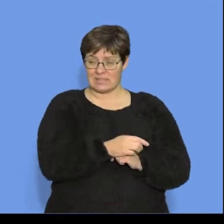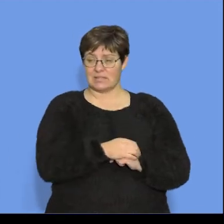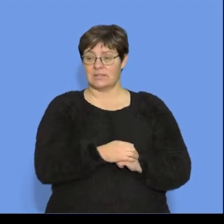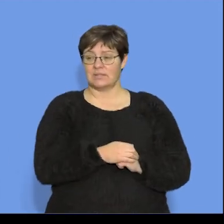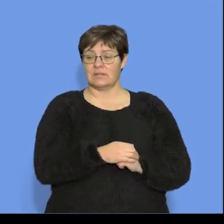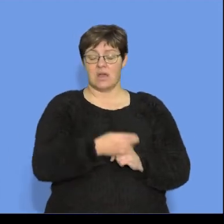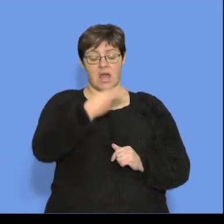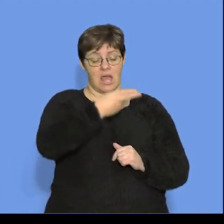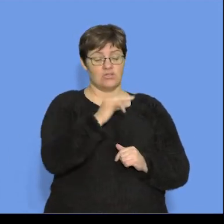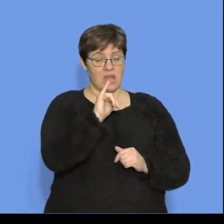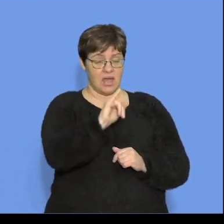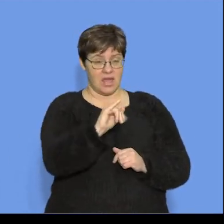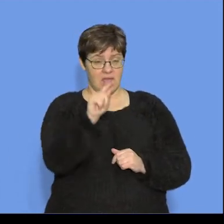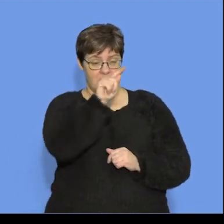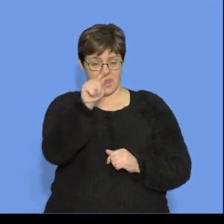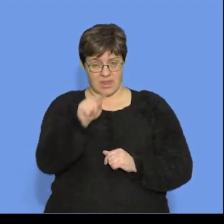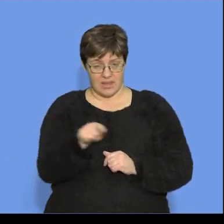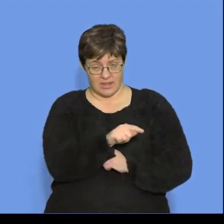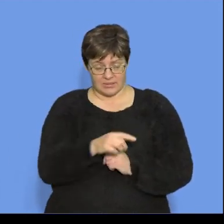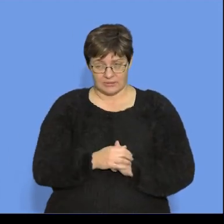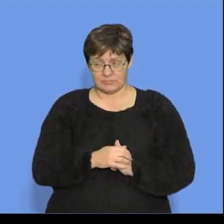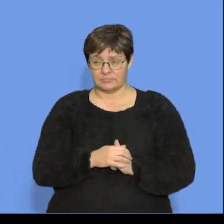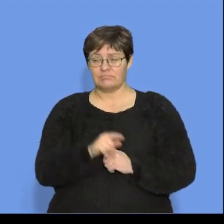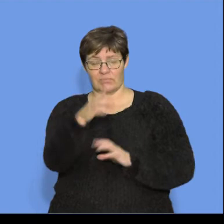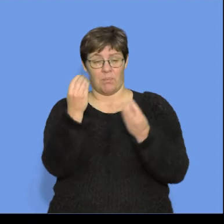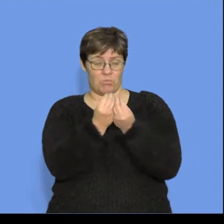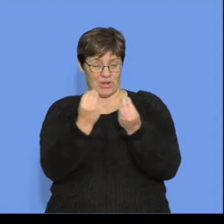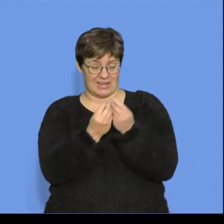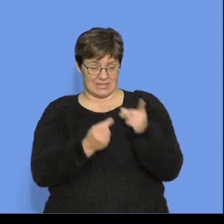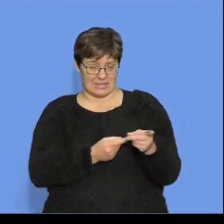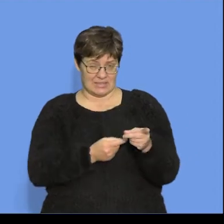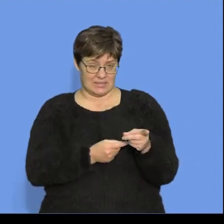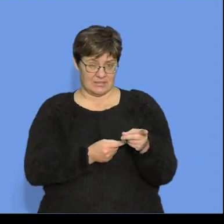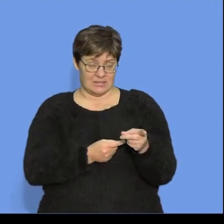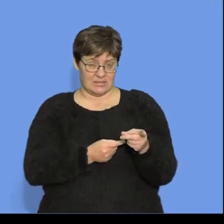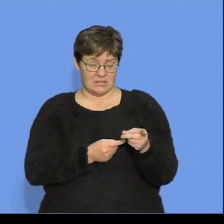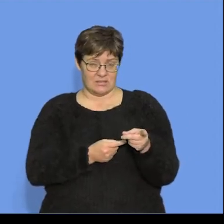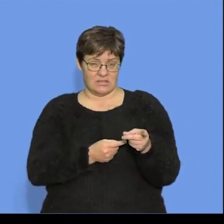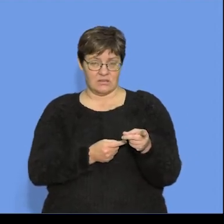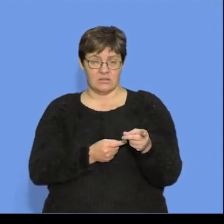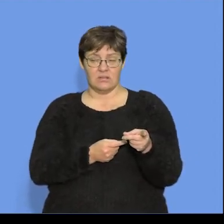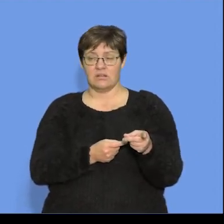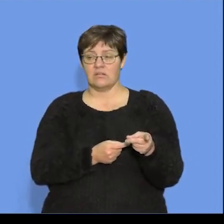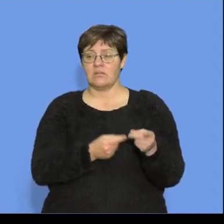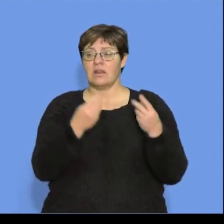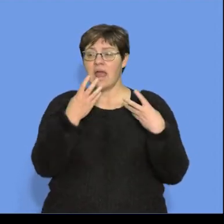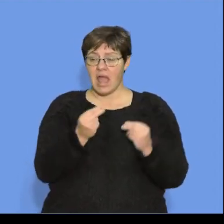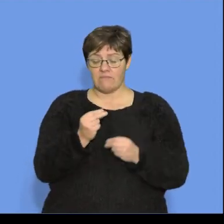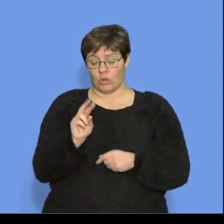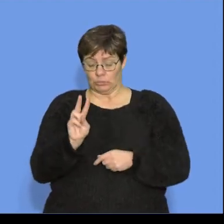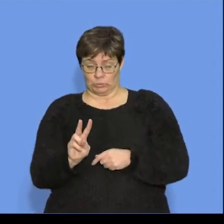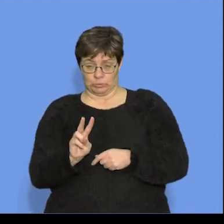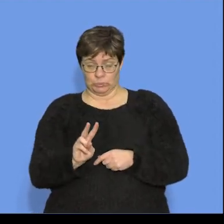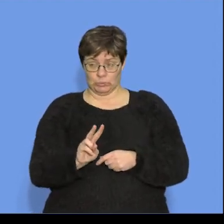of hydrogen iodide. Now, that's the product. And we're going to say, notice that there's a 2 in front of